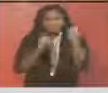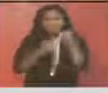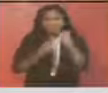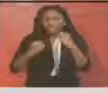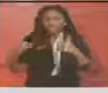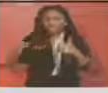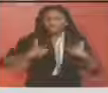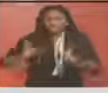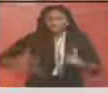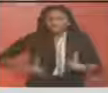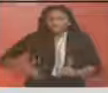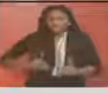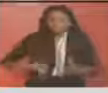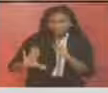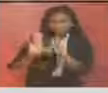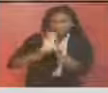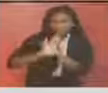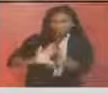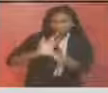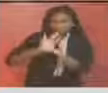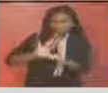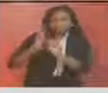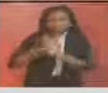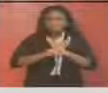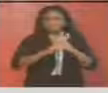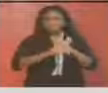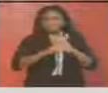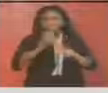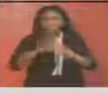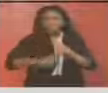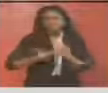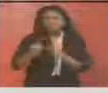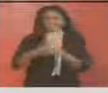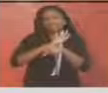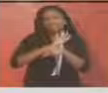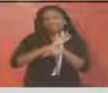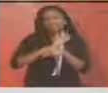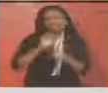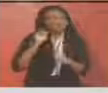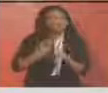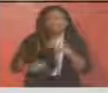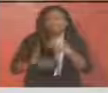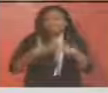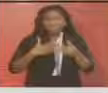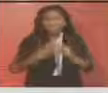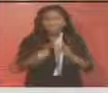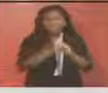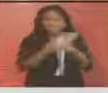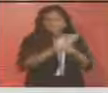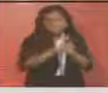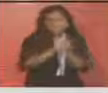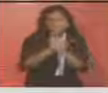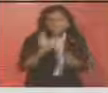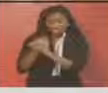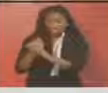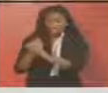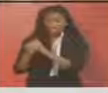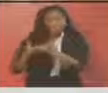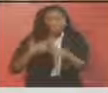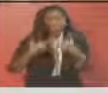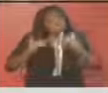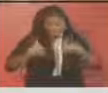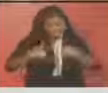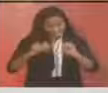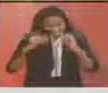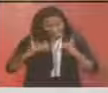and a range of cells. So the changes and mutations in the virus should not make vaccines completely ineffective. And